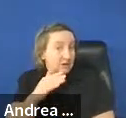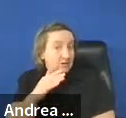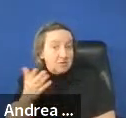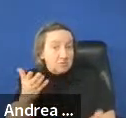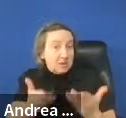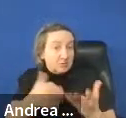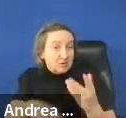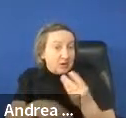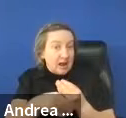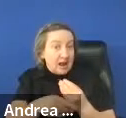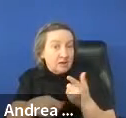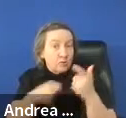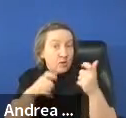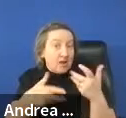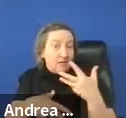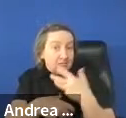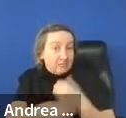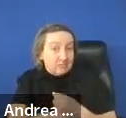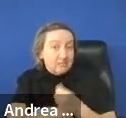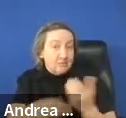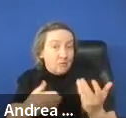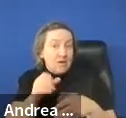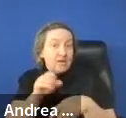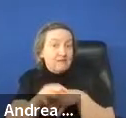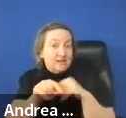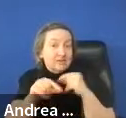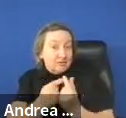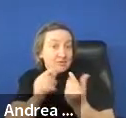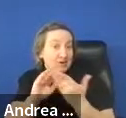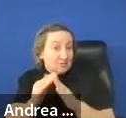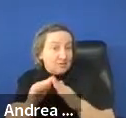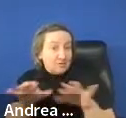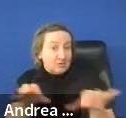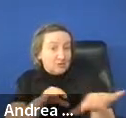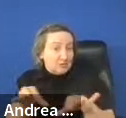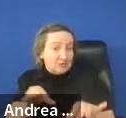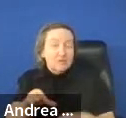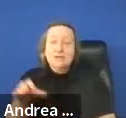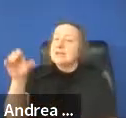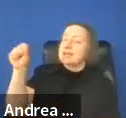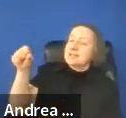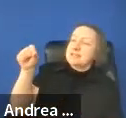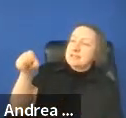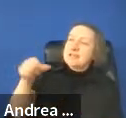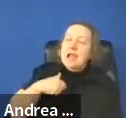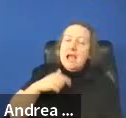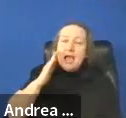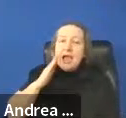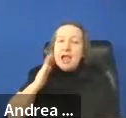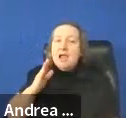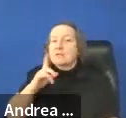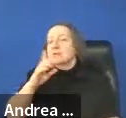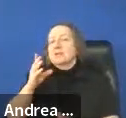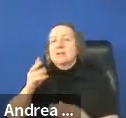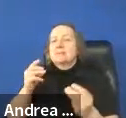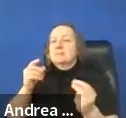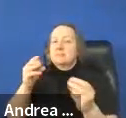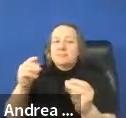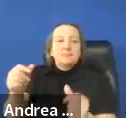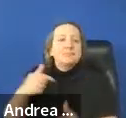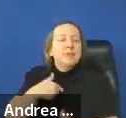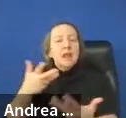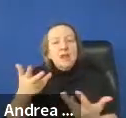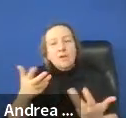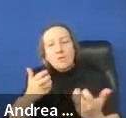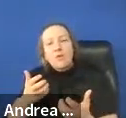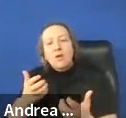a quick overview of what our advisory groups and community is doing before we jump into it. I'm going to go at a very high clip here. I just want